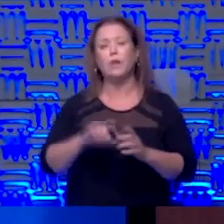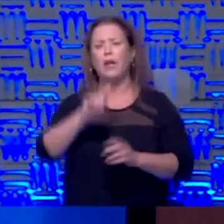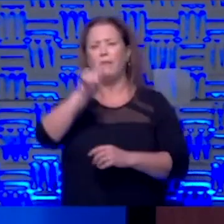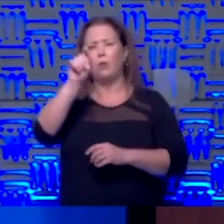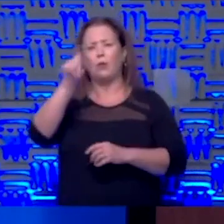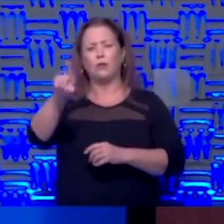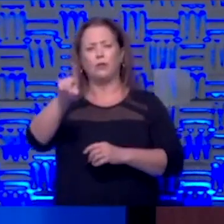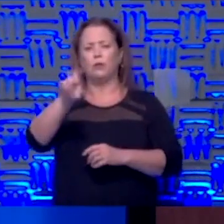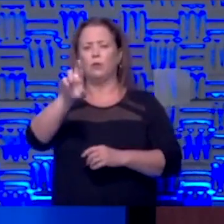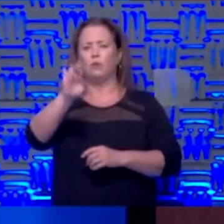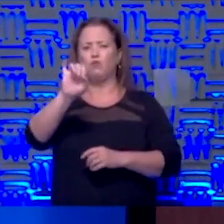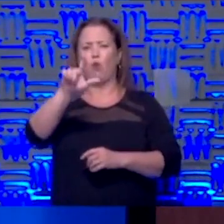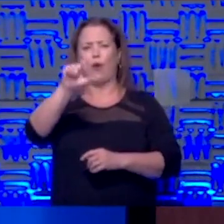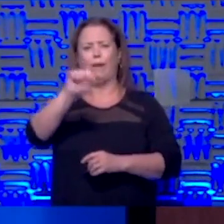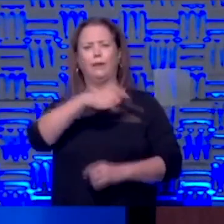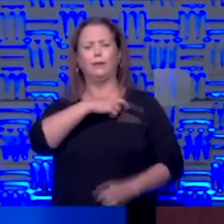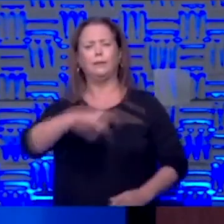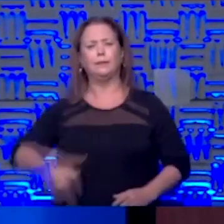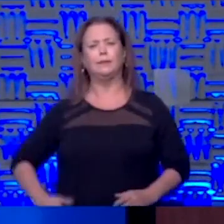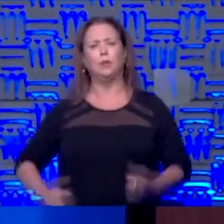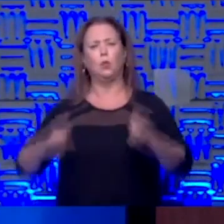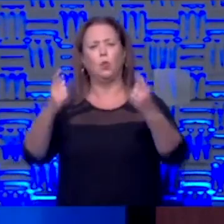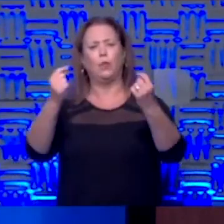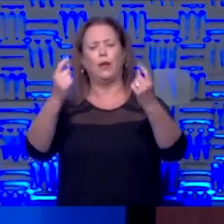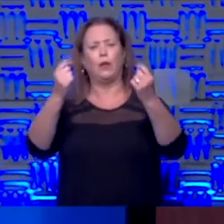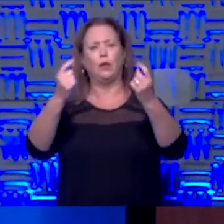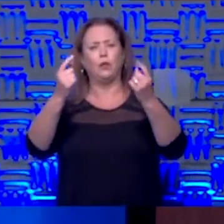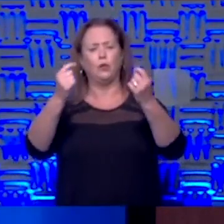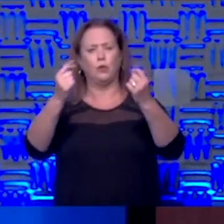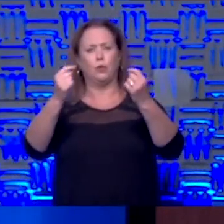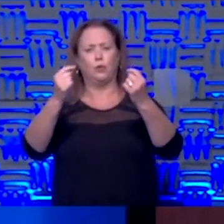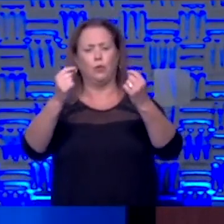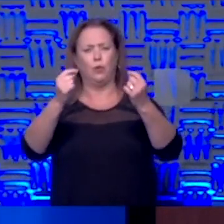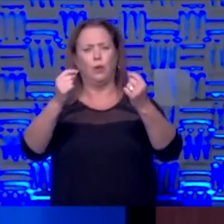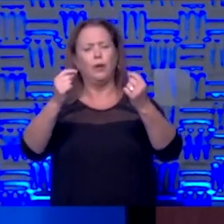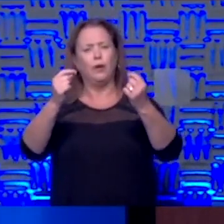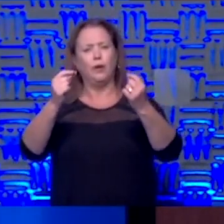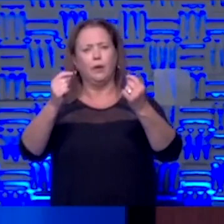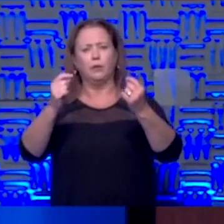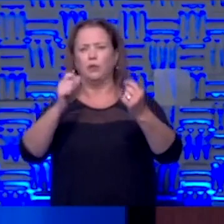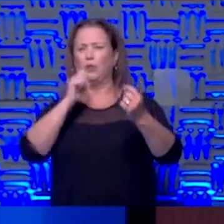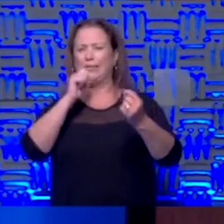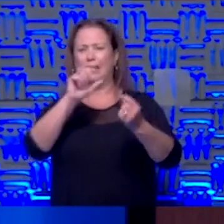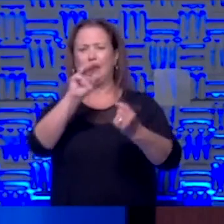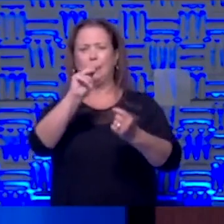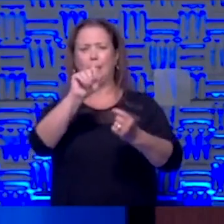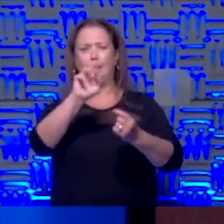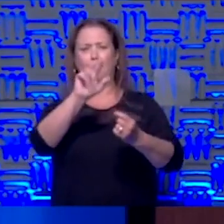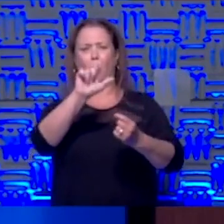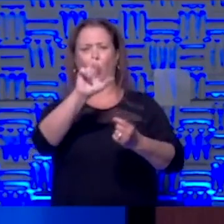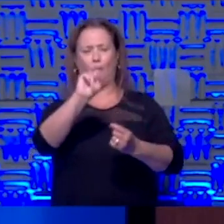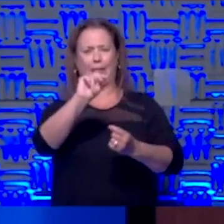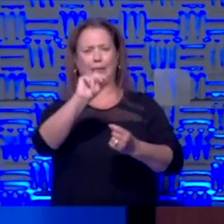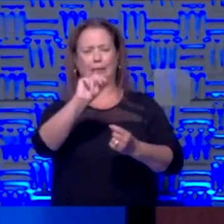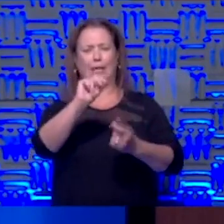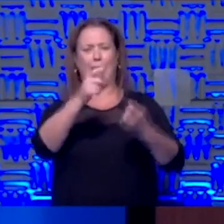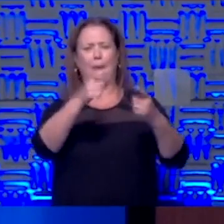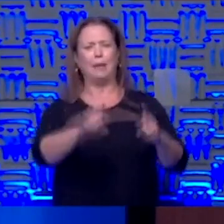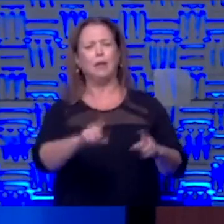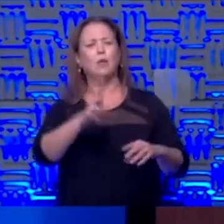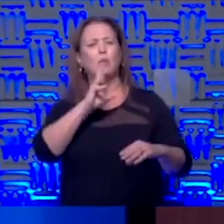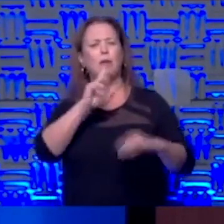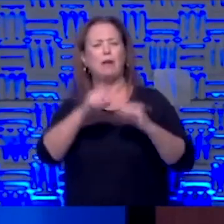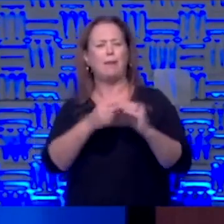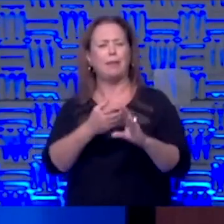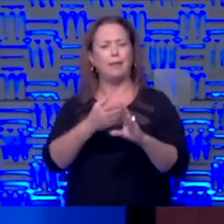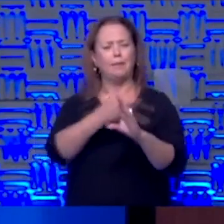the Royals going to do to keep from what happened with the Marlins happening with their club? Okay, kind of we talked about that at the very